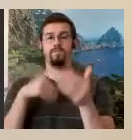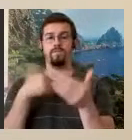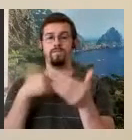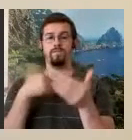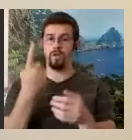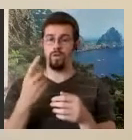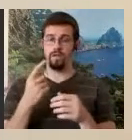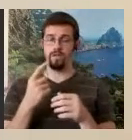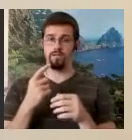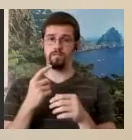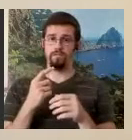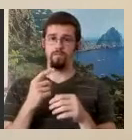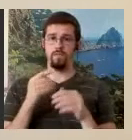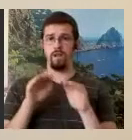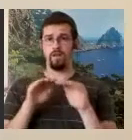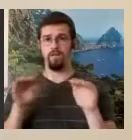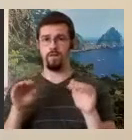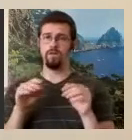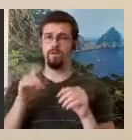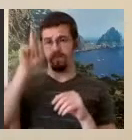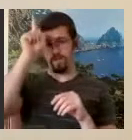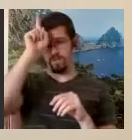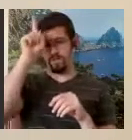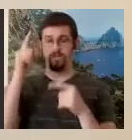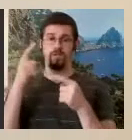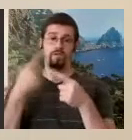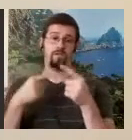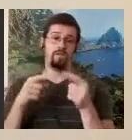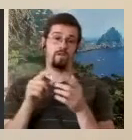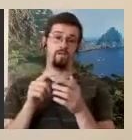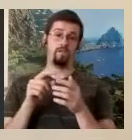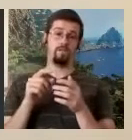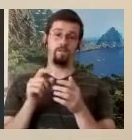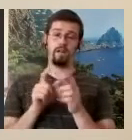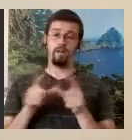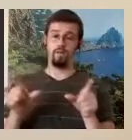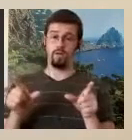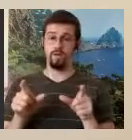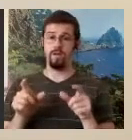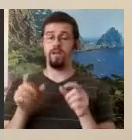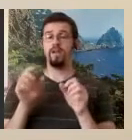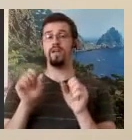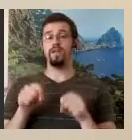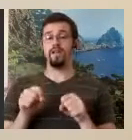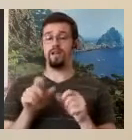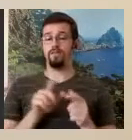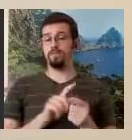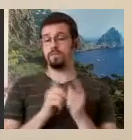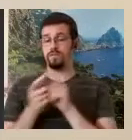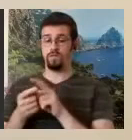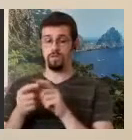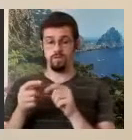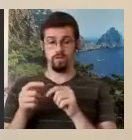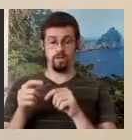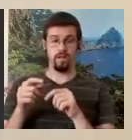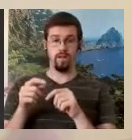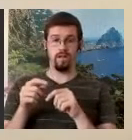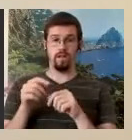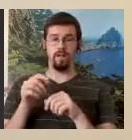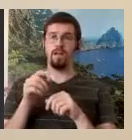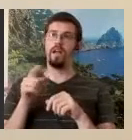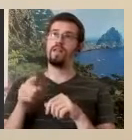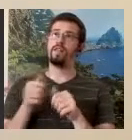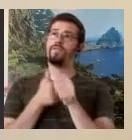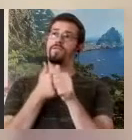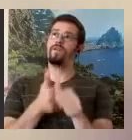general system, it's like talking of the Latin script. It's no longer talking of it. We no longer talk of the Latin script, but rather we talk of the English alphabet,